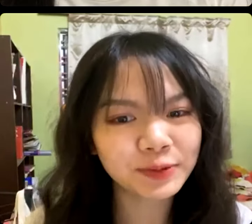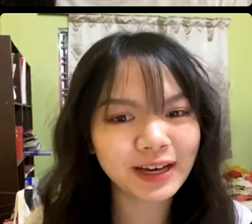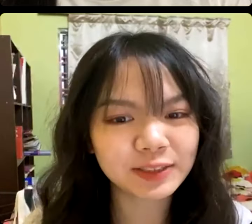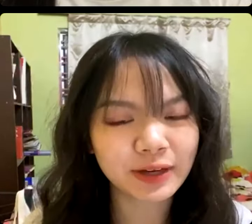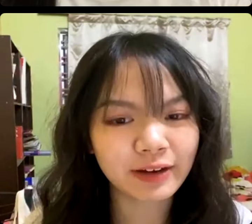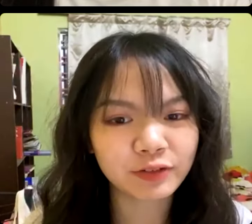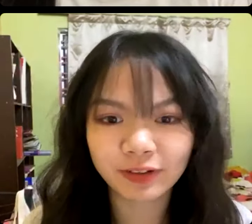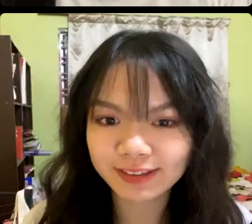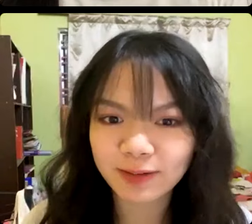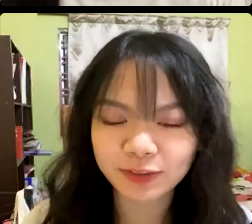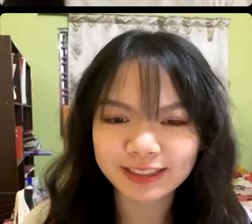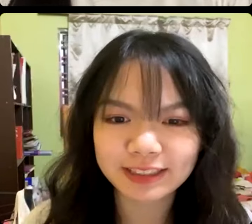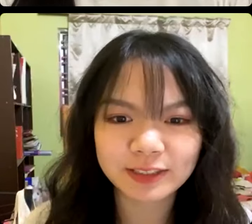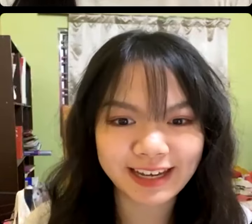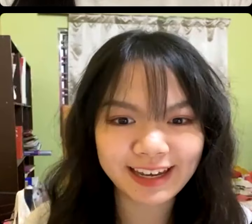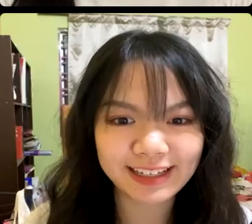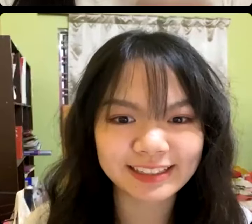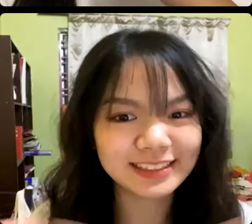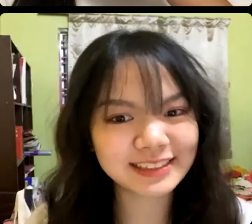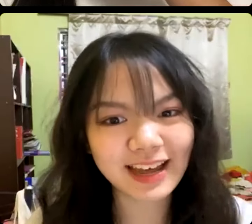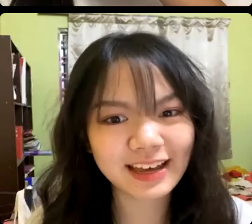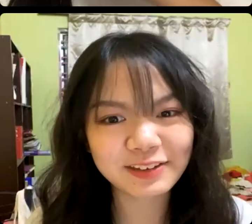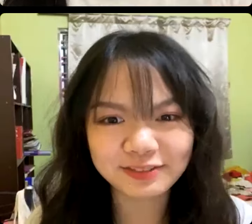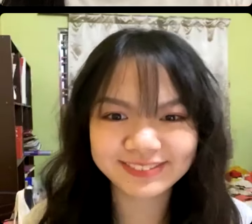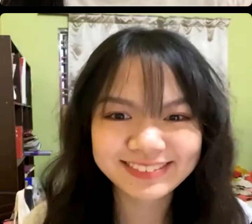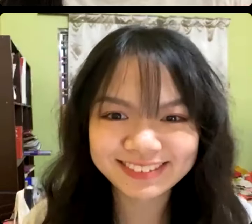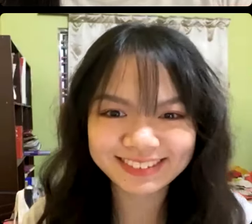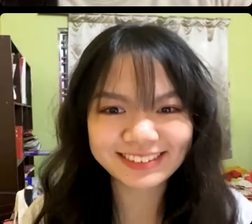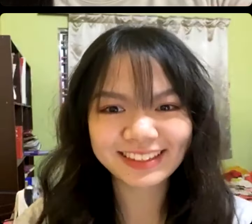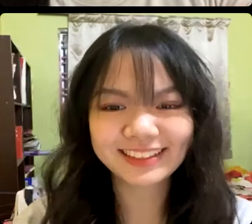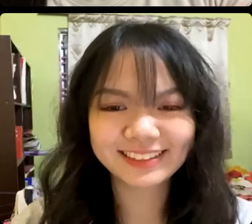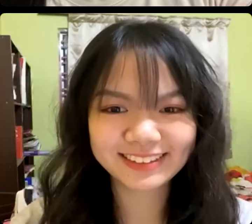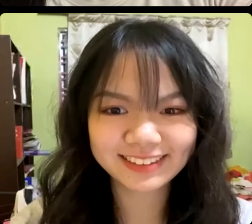And hope you guys will have a fun time with us today in this live.